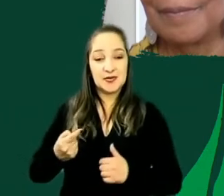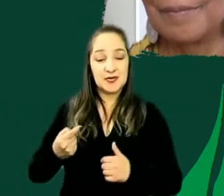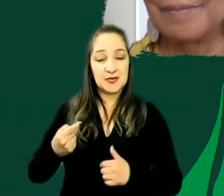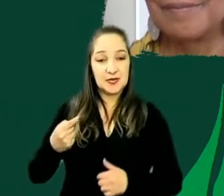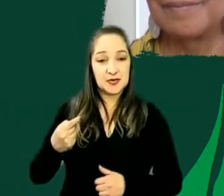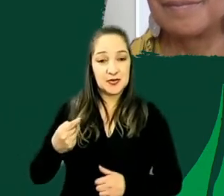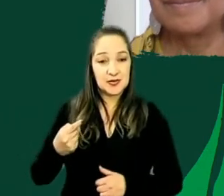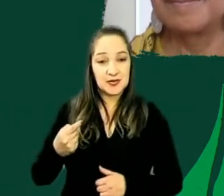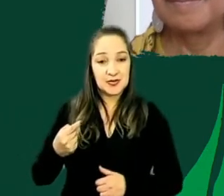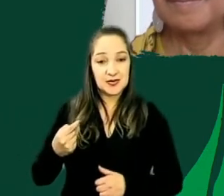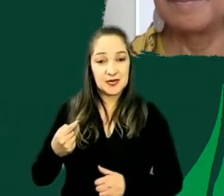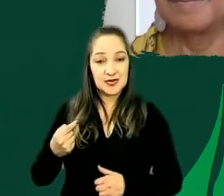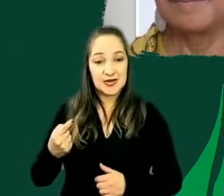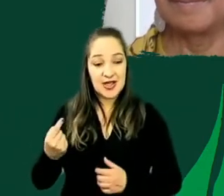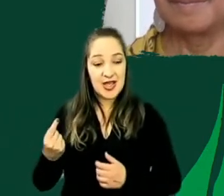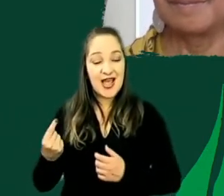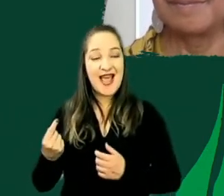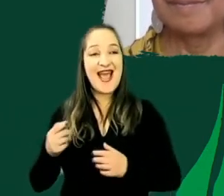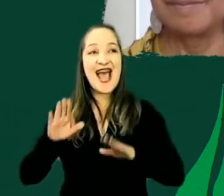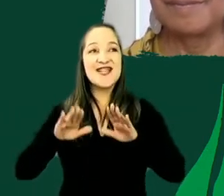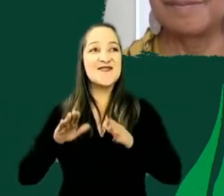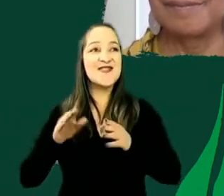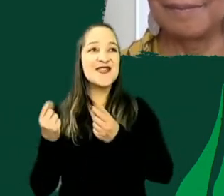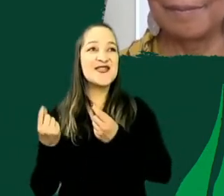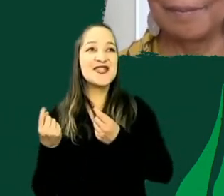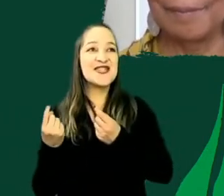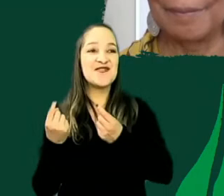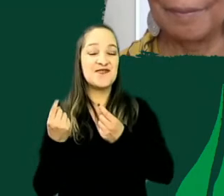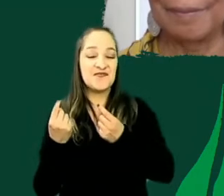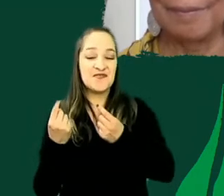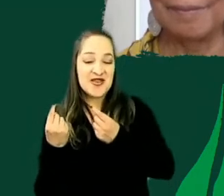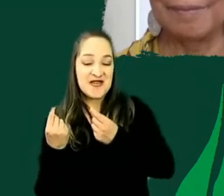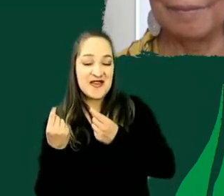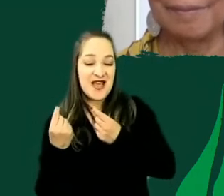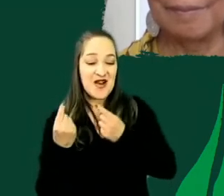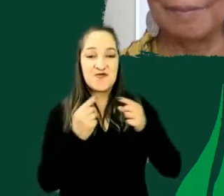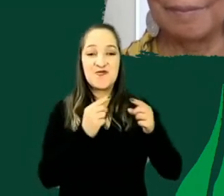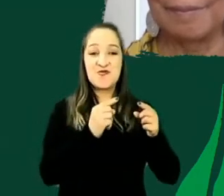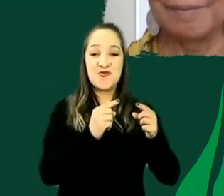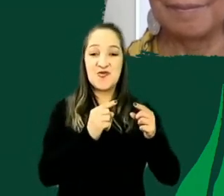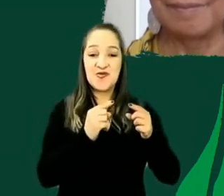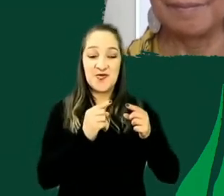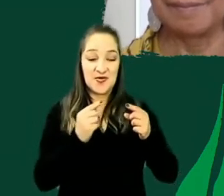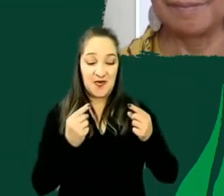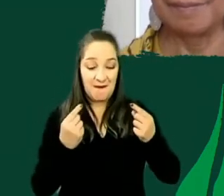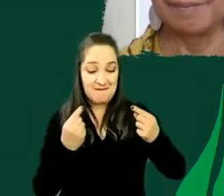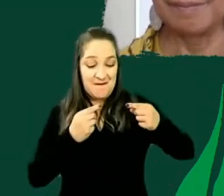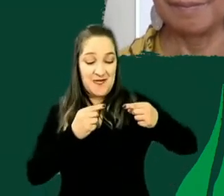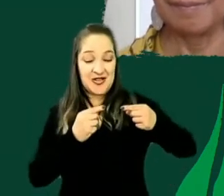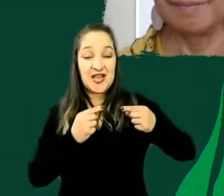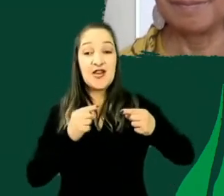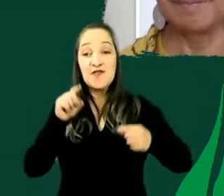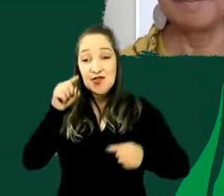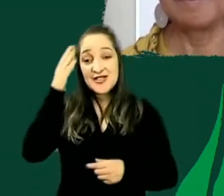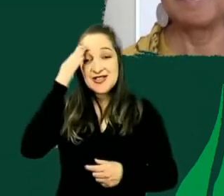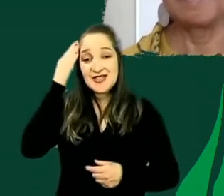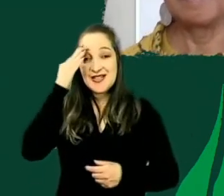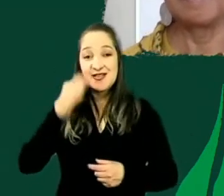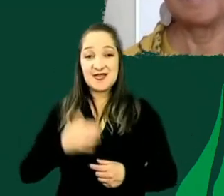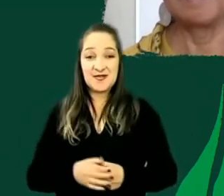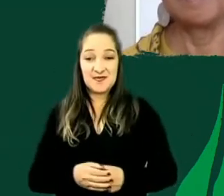we walk and against the current, and you know Djamila quite well,